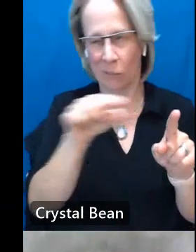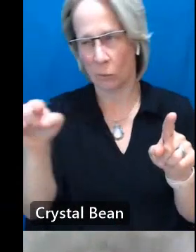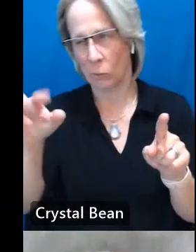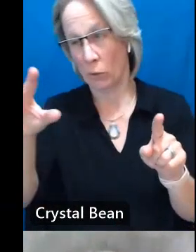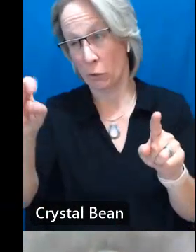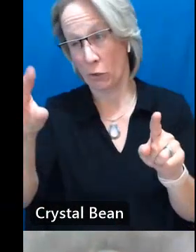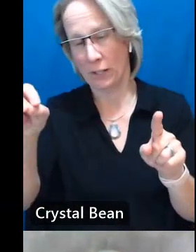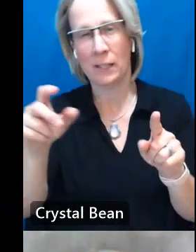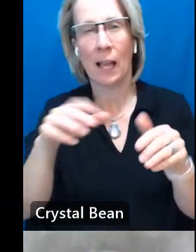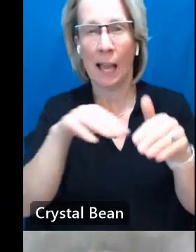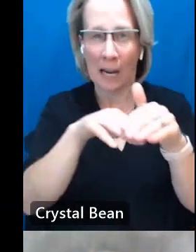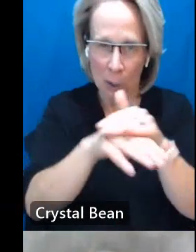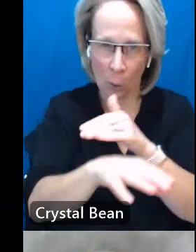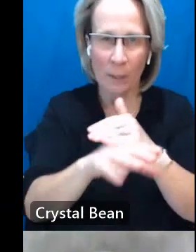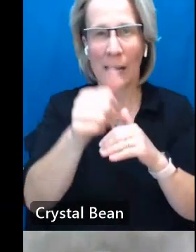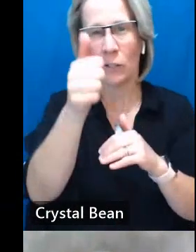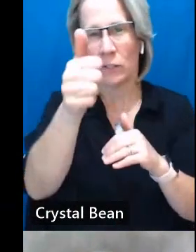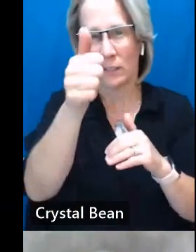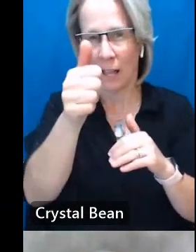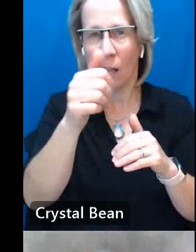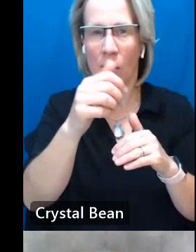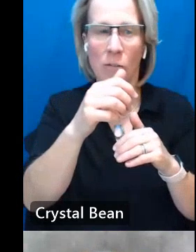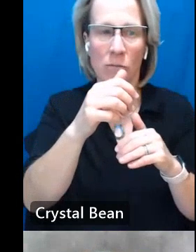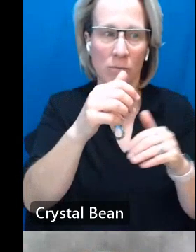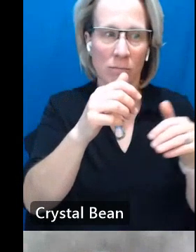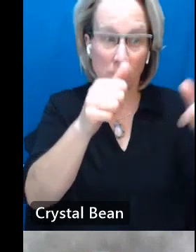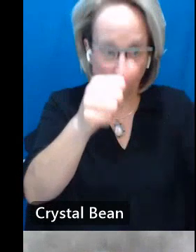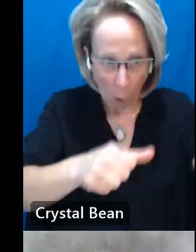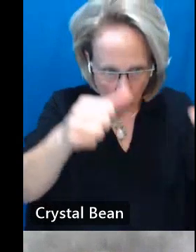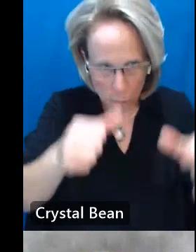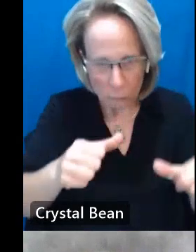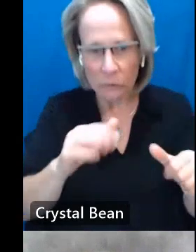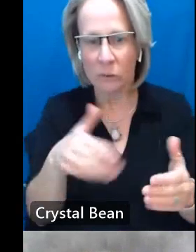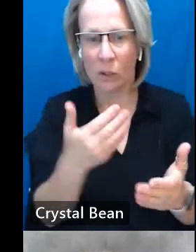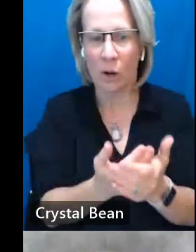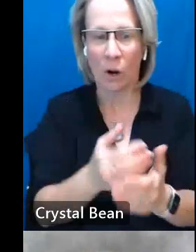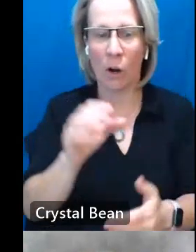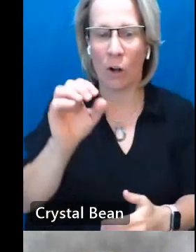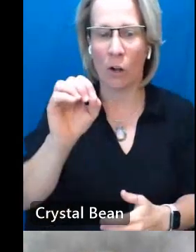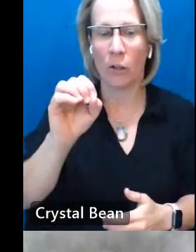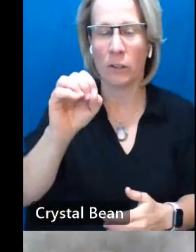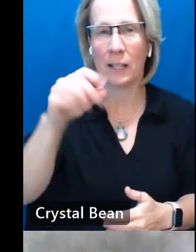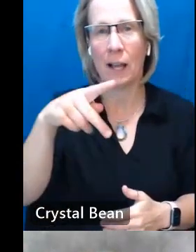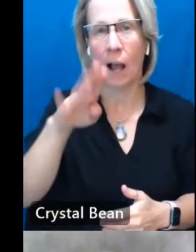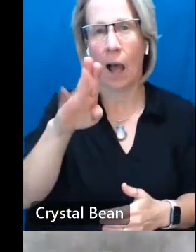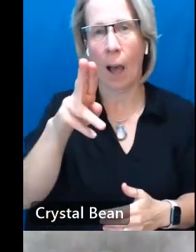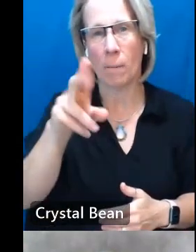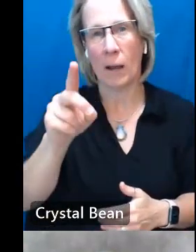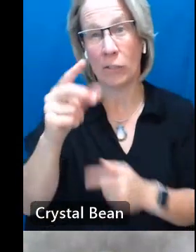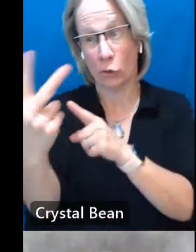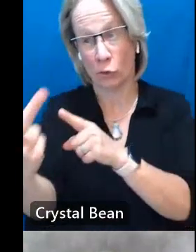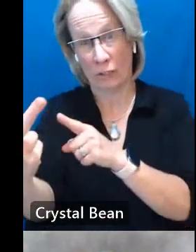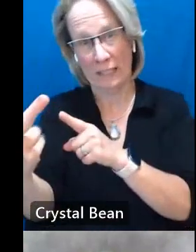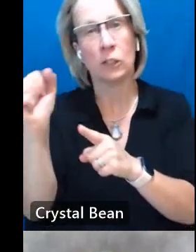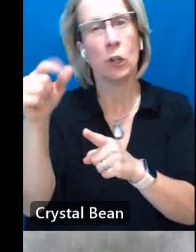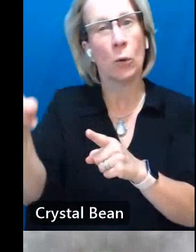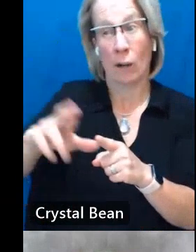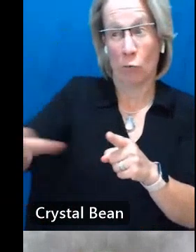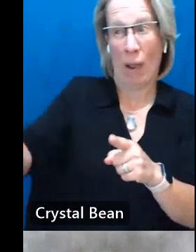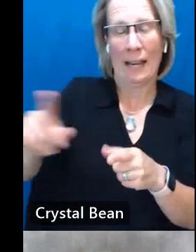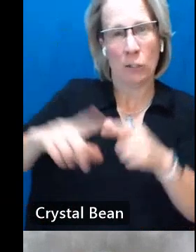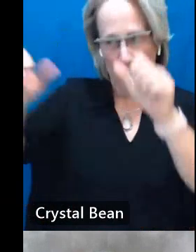your OPUD 3 journals. That way they are ready to go on July 1st, right? You have new budget in the fiscal year.